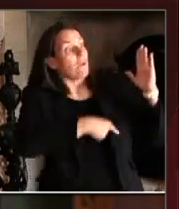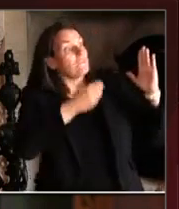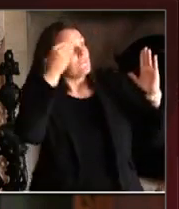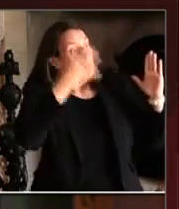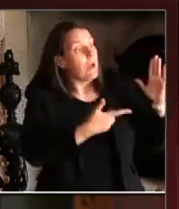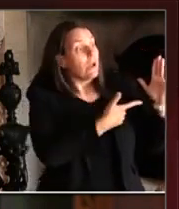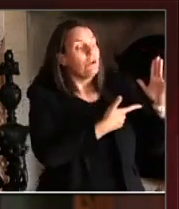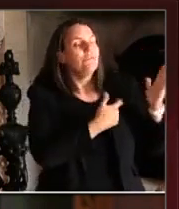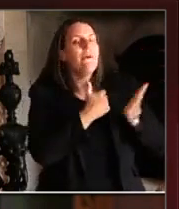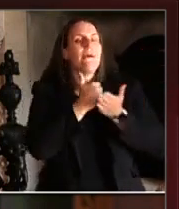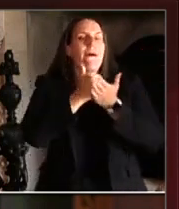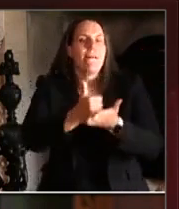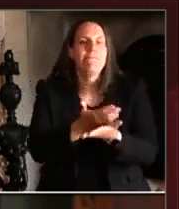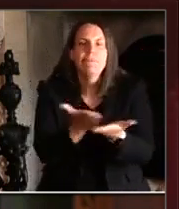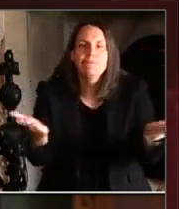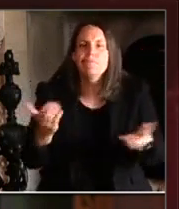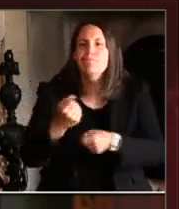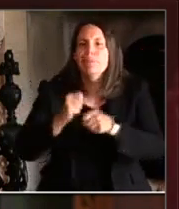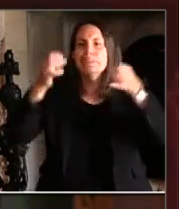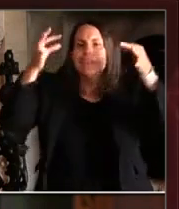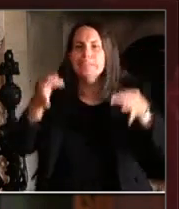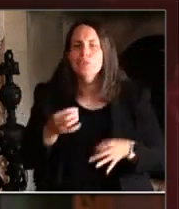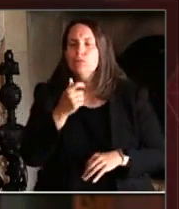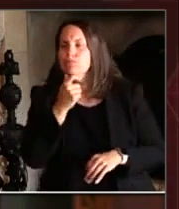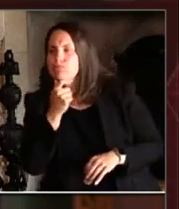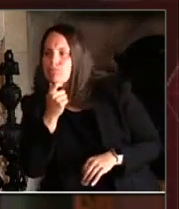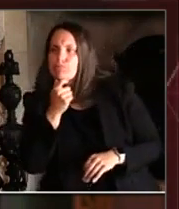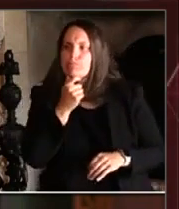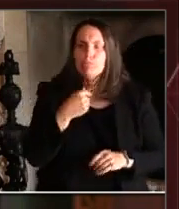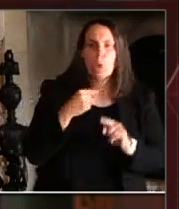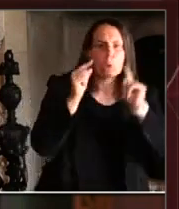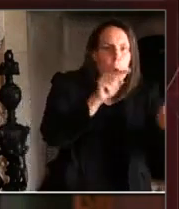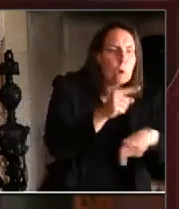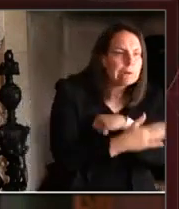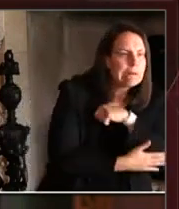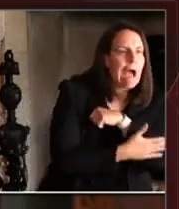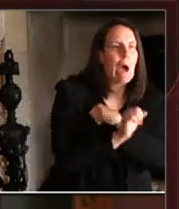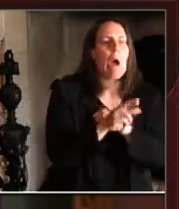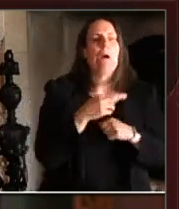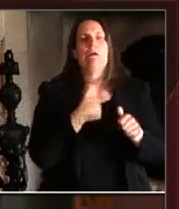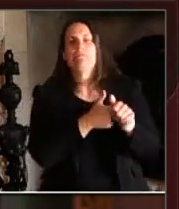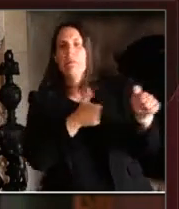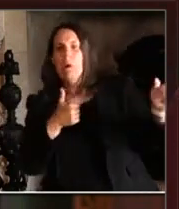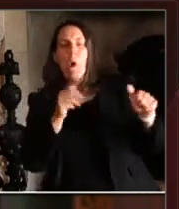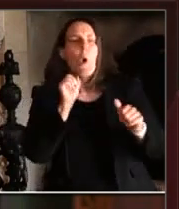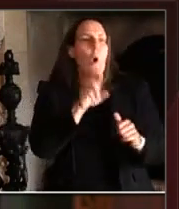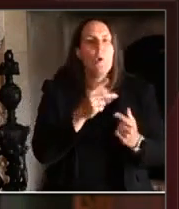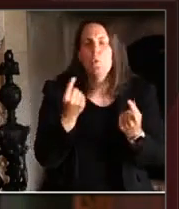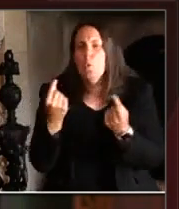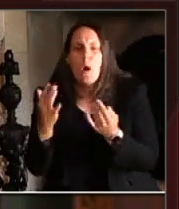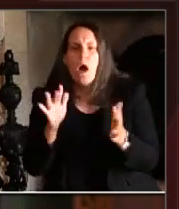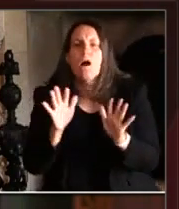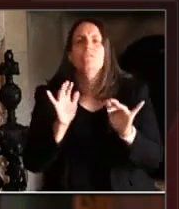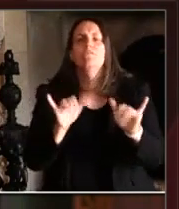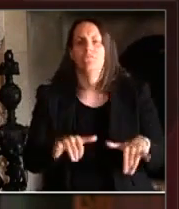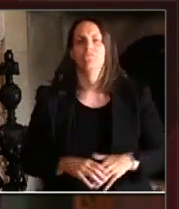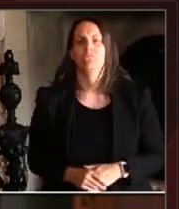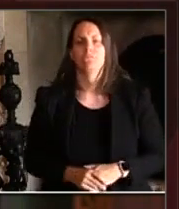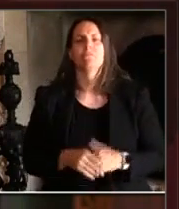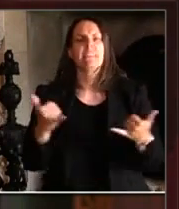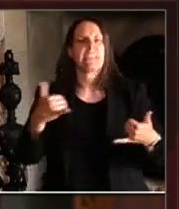regions across the state during this pandemic response. So let me give you an update on where our numbers stand